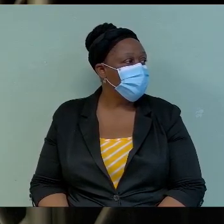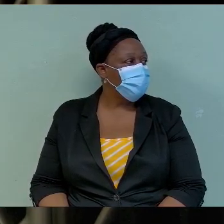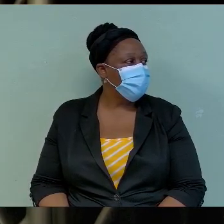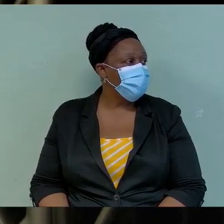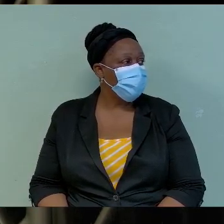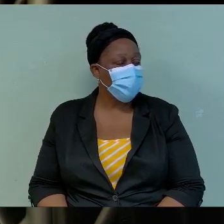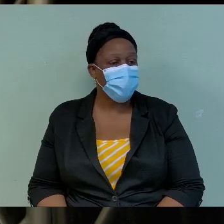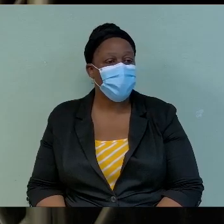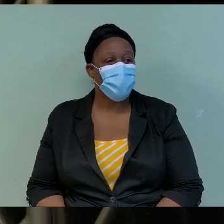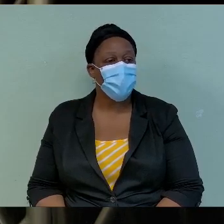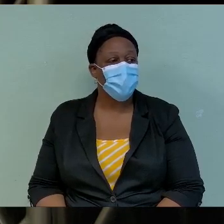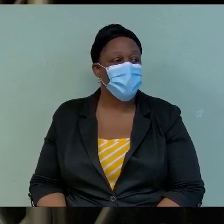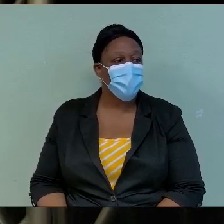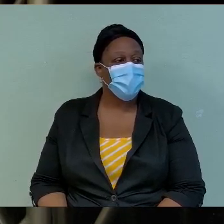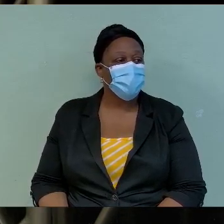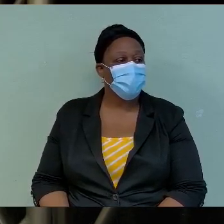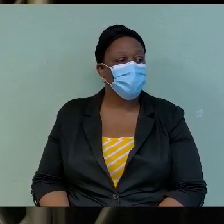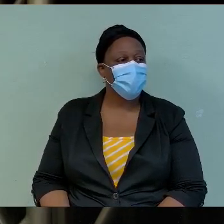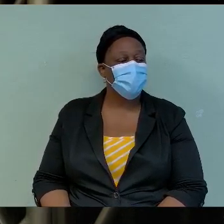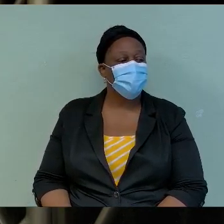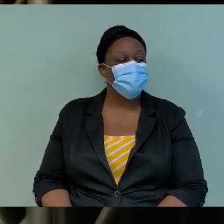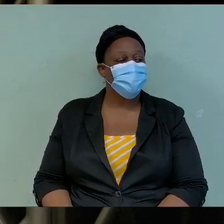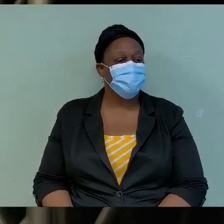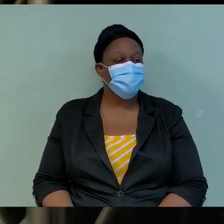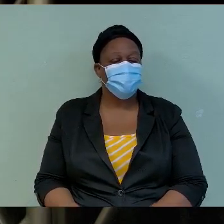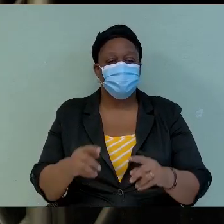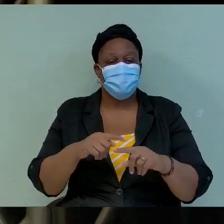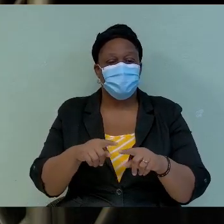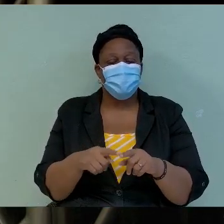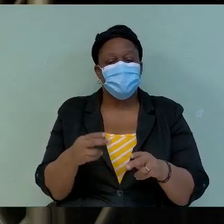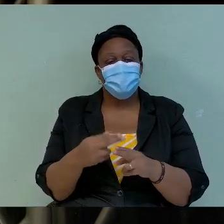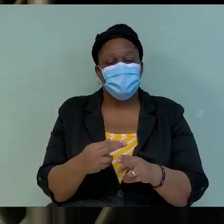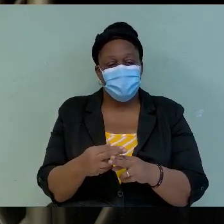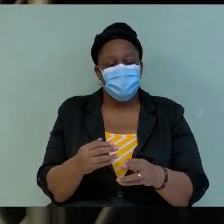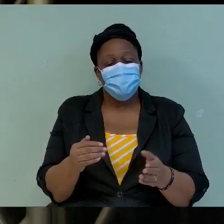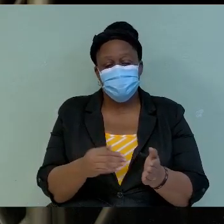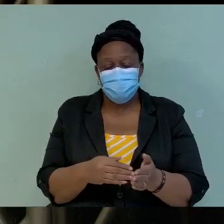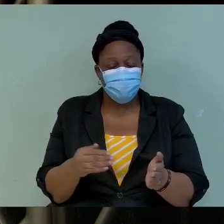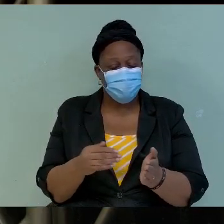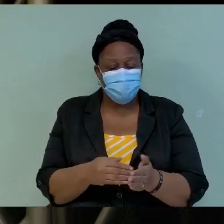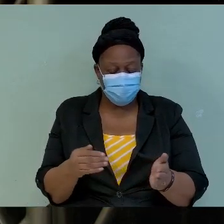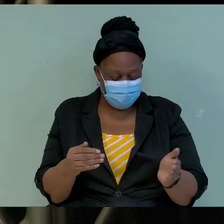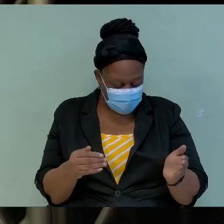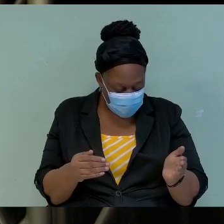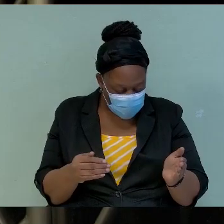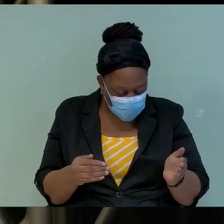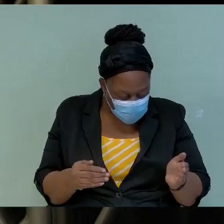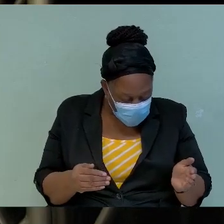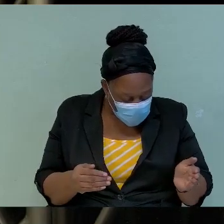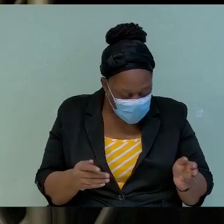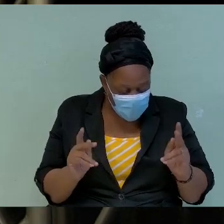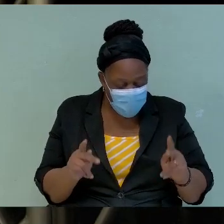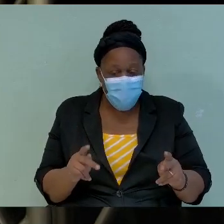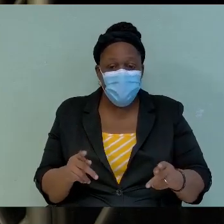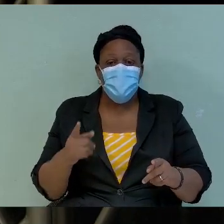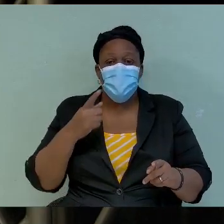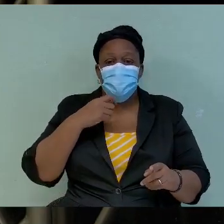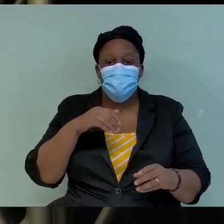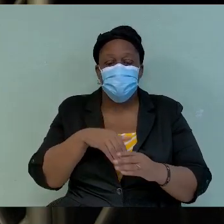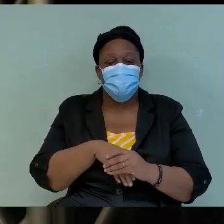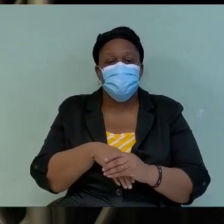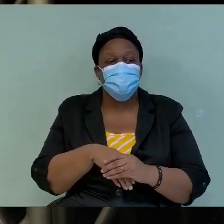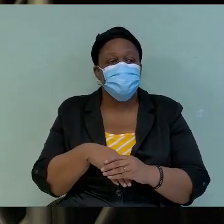going. But Mr. Vincent Four for District 2. So it's important for you to become aware of these individuals because they are the ones who are